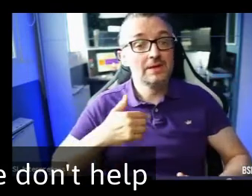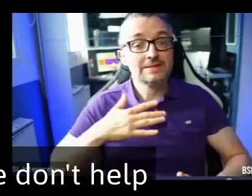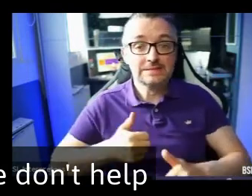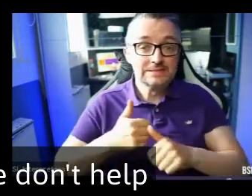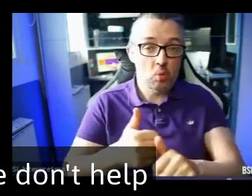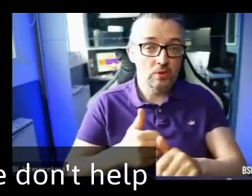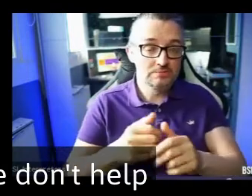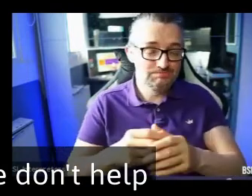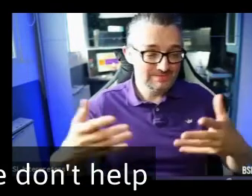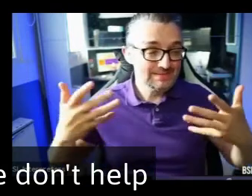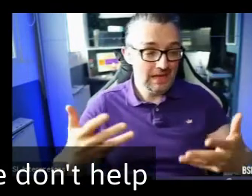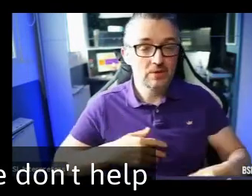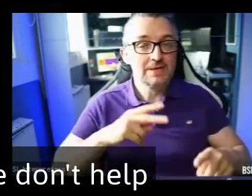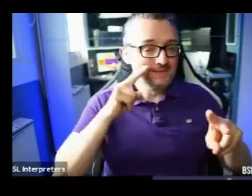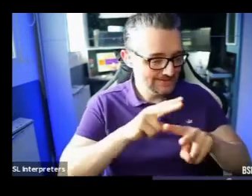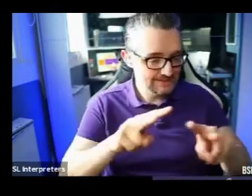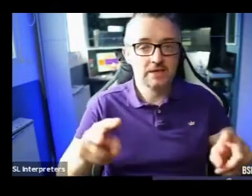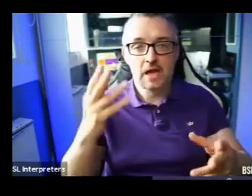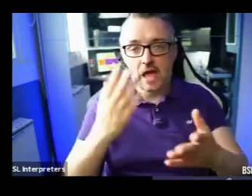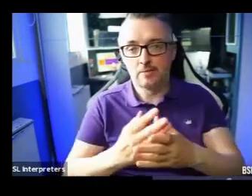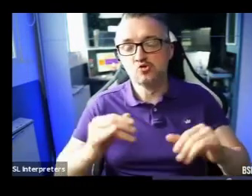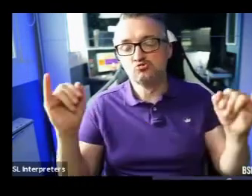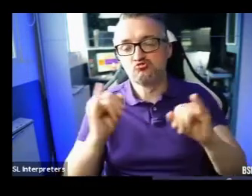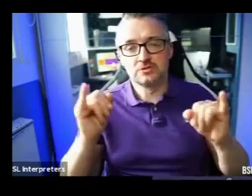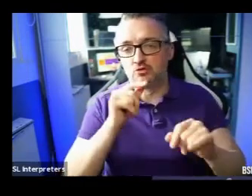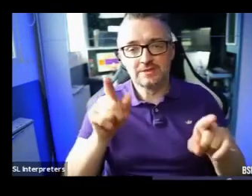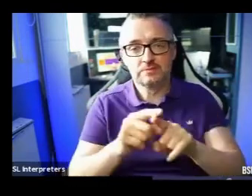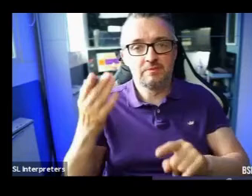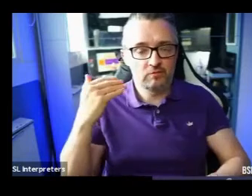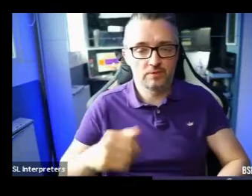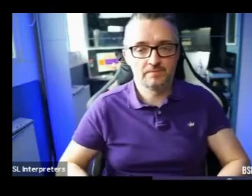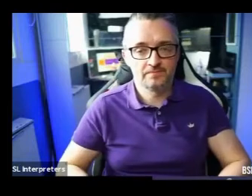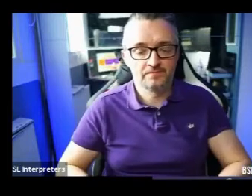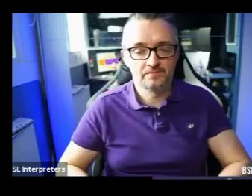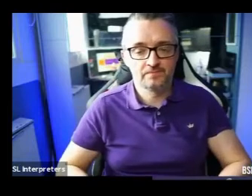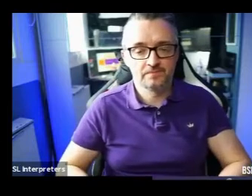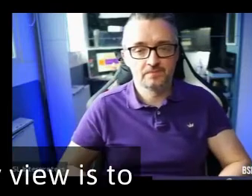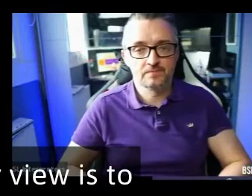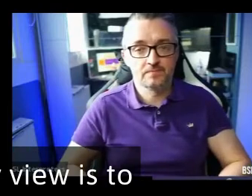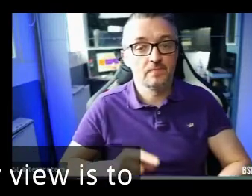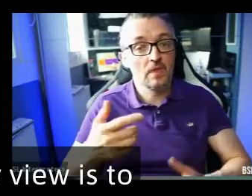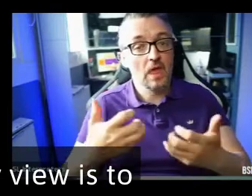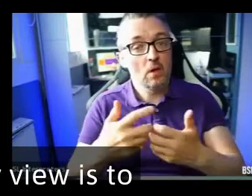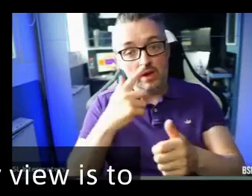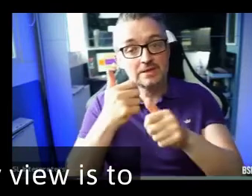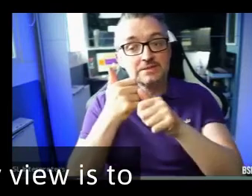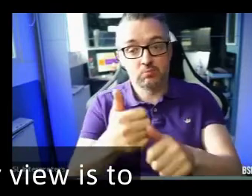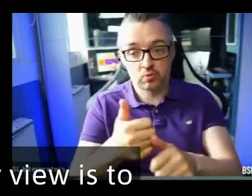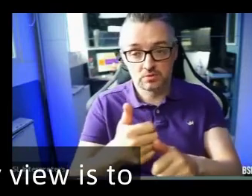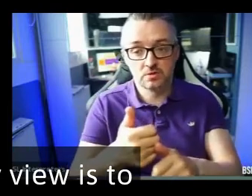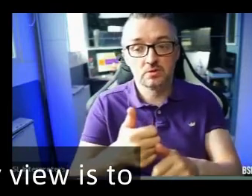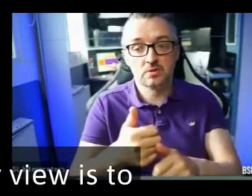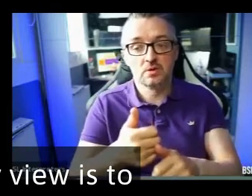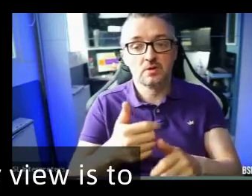don't start to increase the level of support, we will see significant crisis that we've never seen before. And the only way to